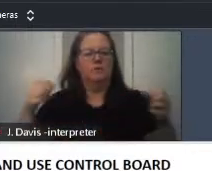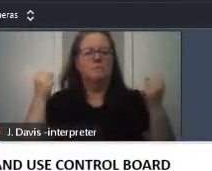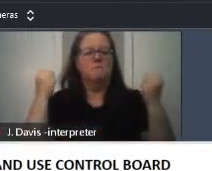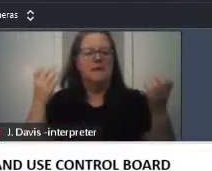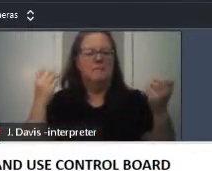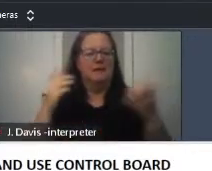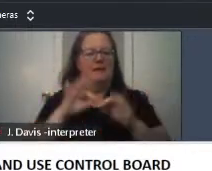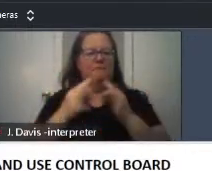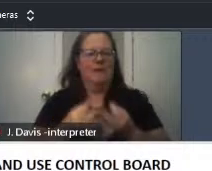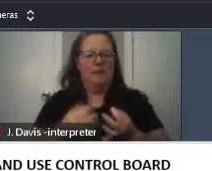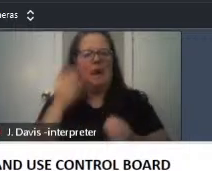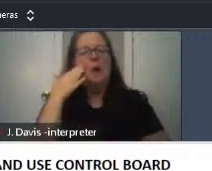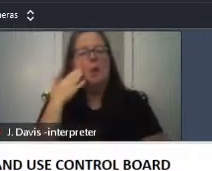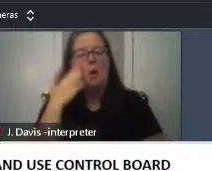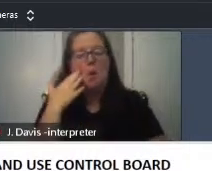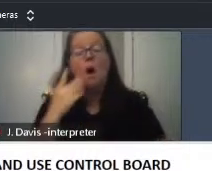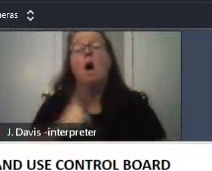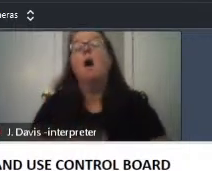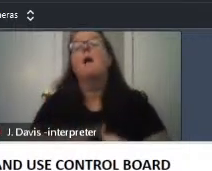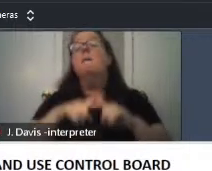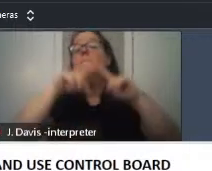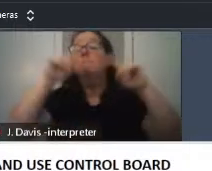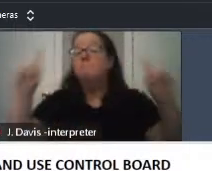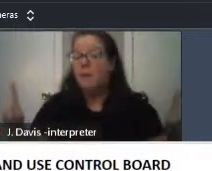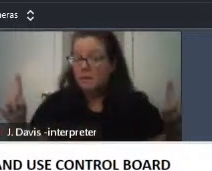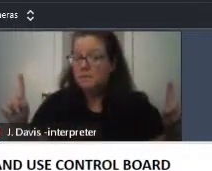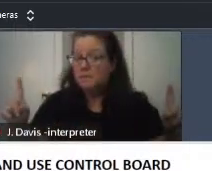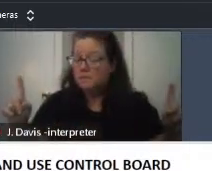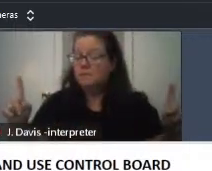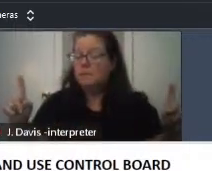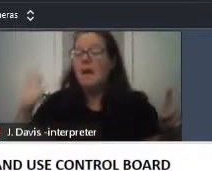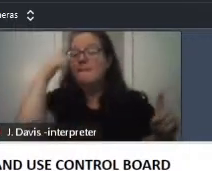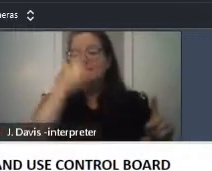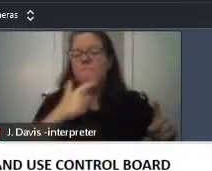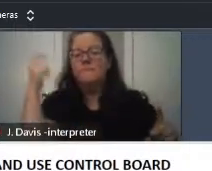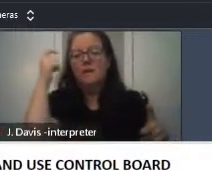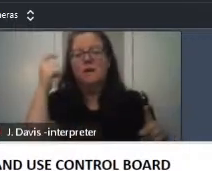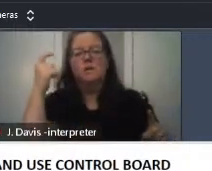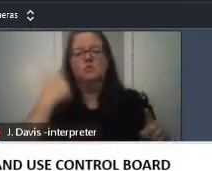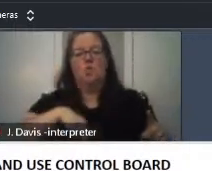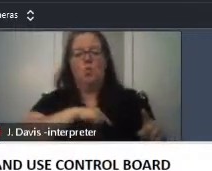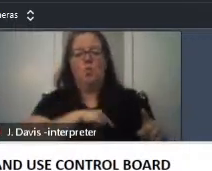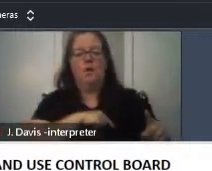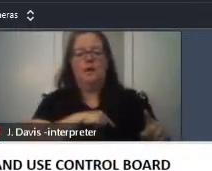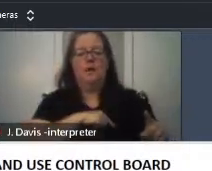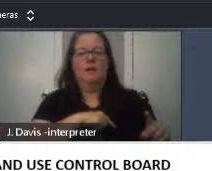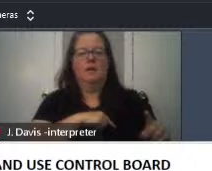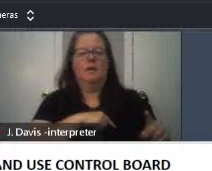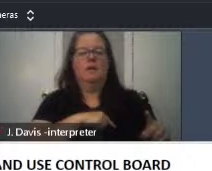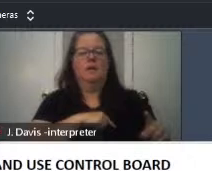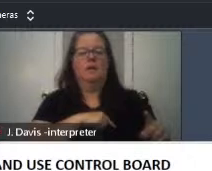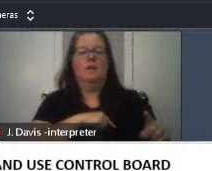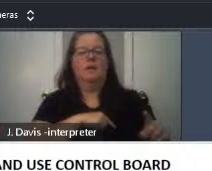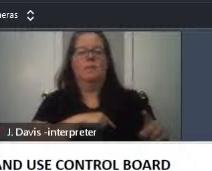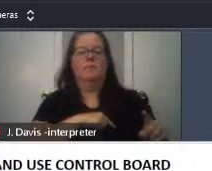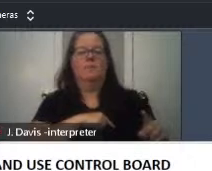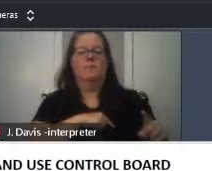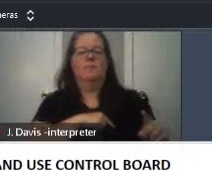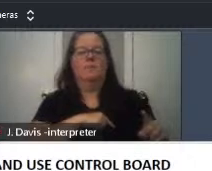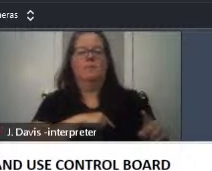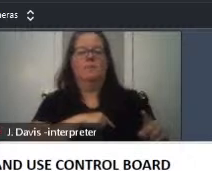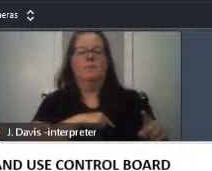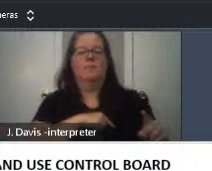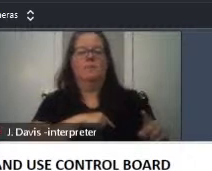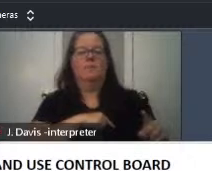saying, Mr. Chairman, I know. Well, here's the answer. Because the developer would like to create lots for each of